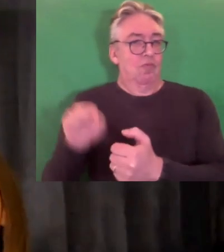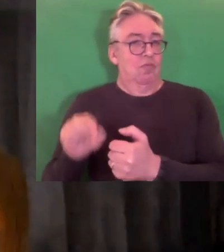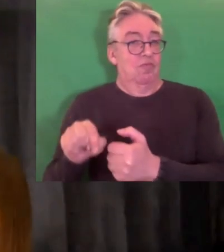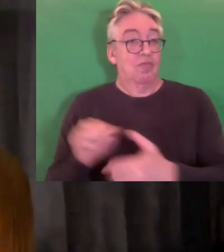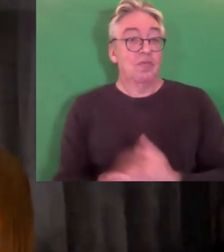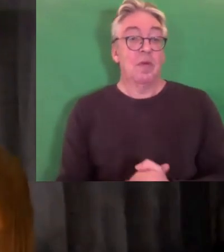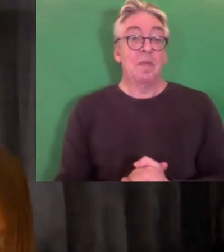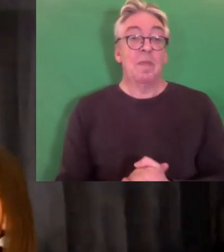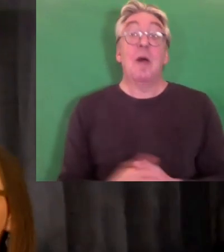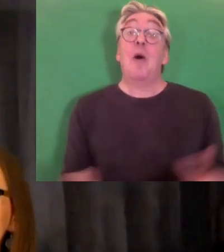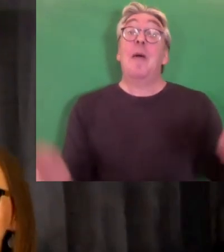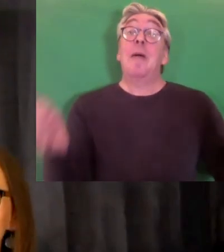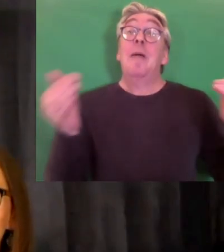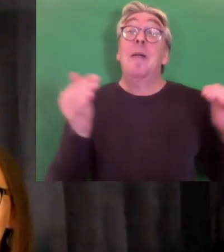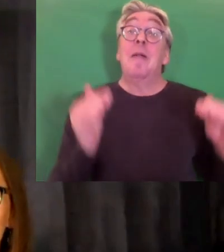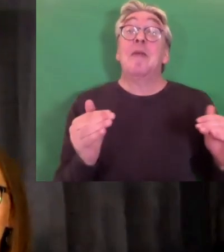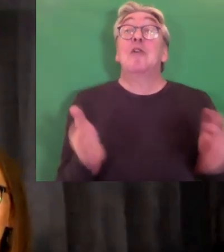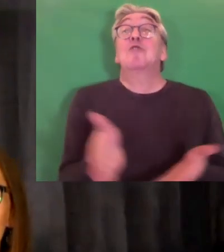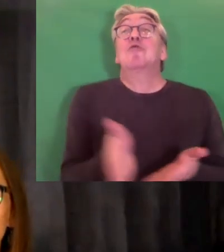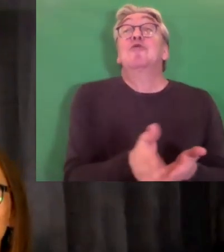it's one thing we don't want